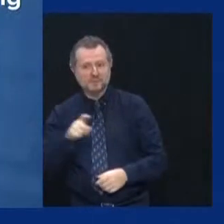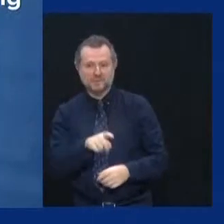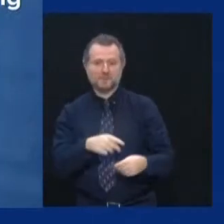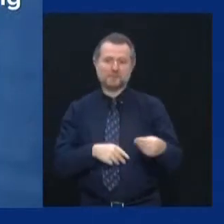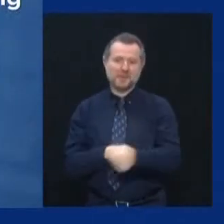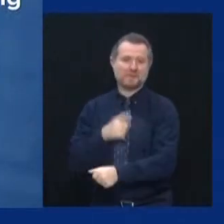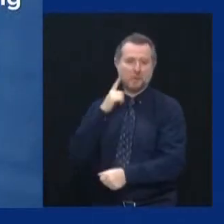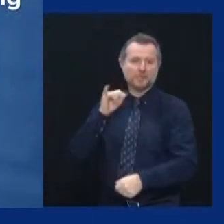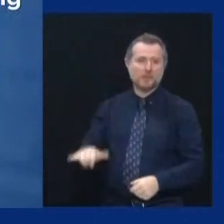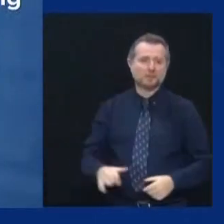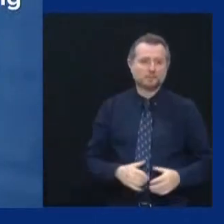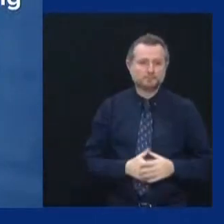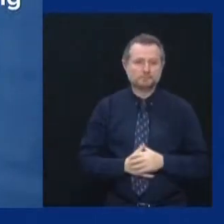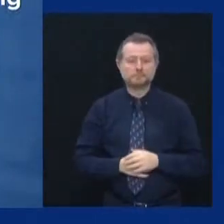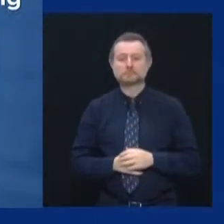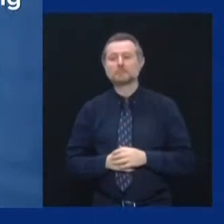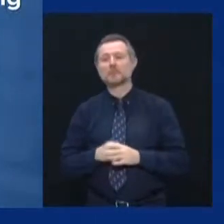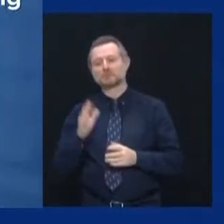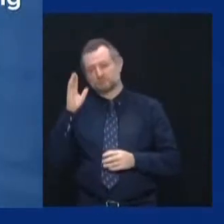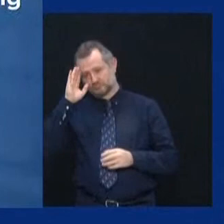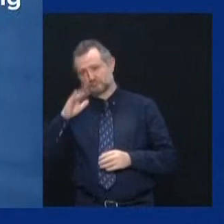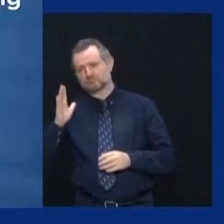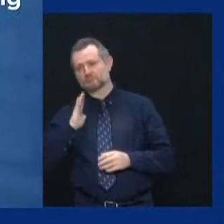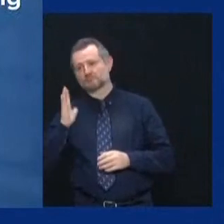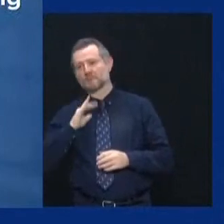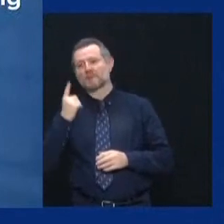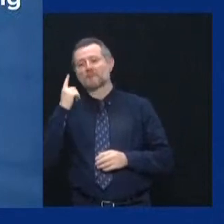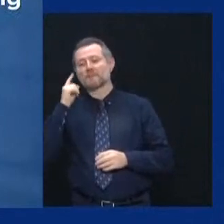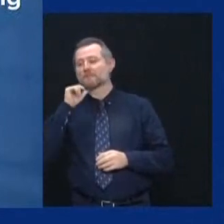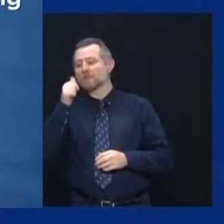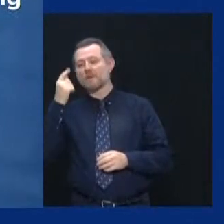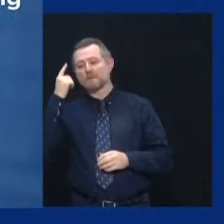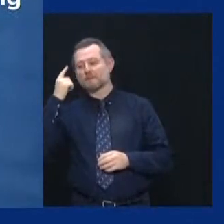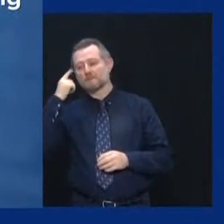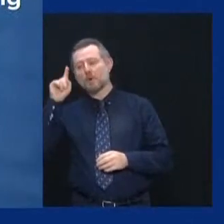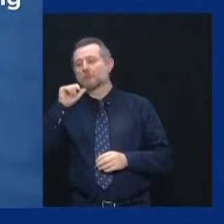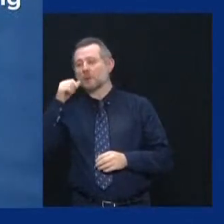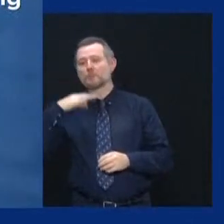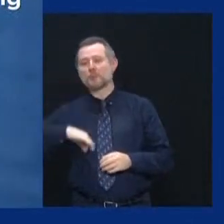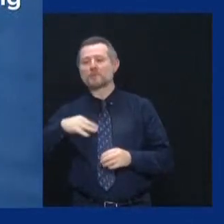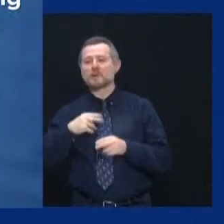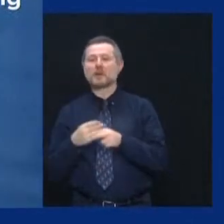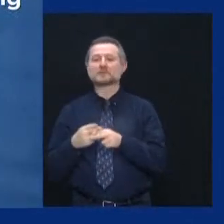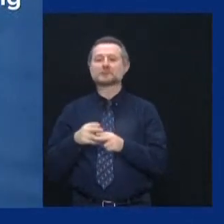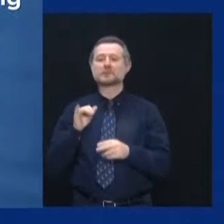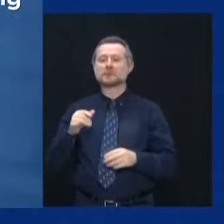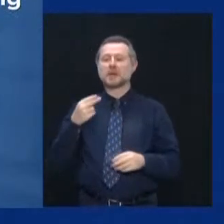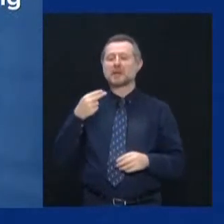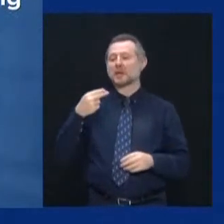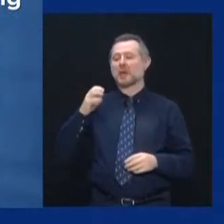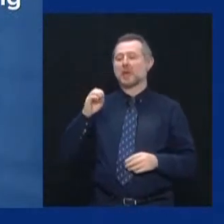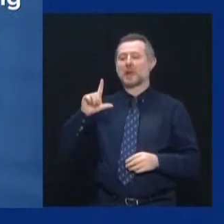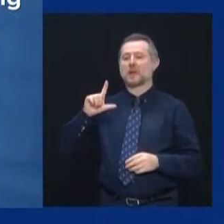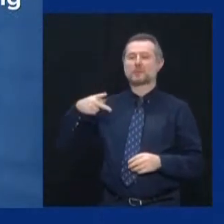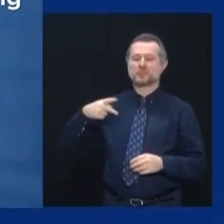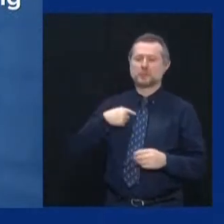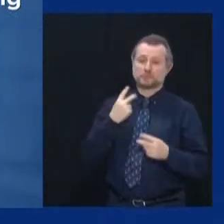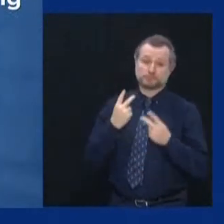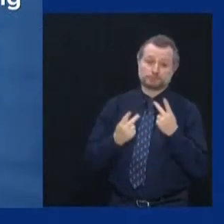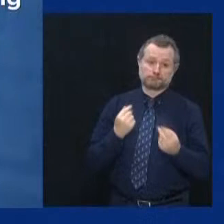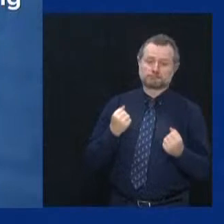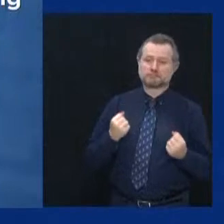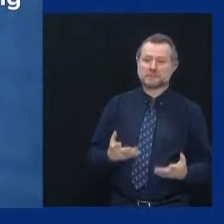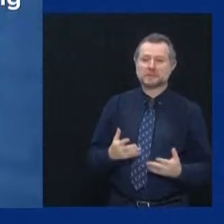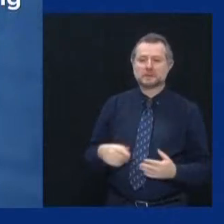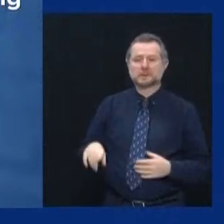I ran a not-for-profit called HELP. I worked with many victims of domestic violence. I can't tell you how many times I heard, I couldn't leave the